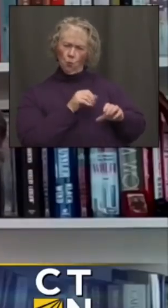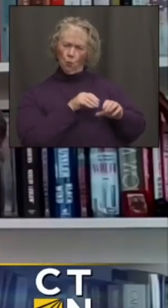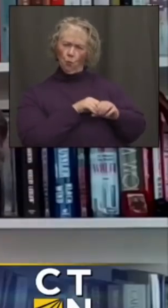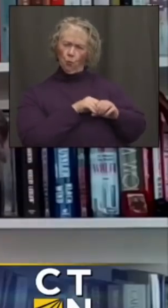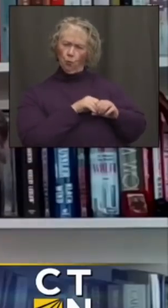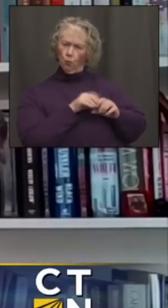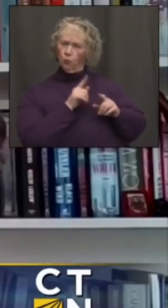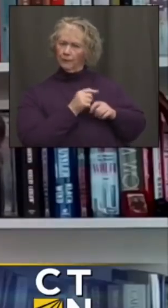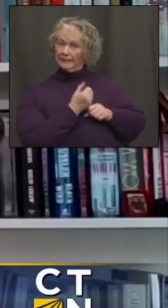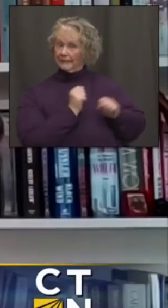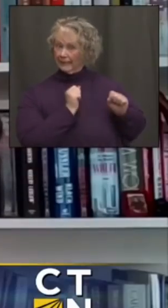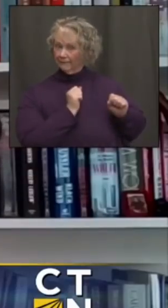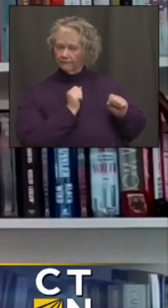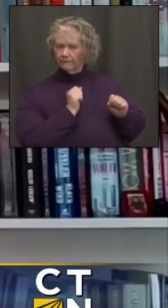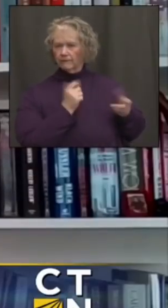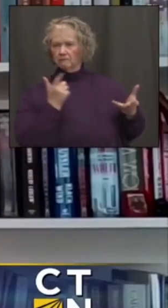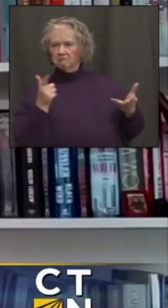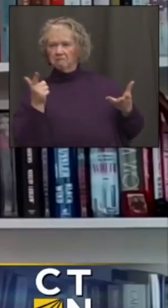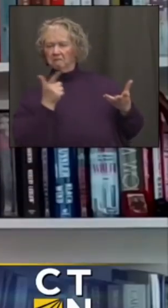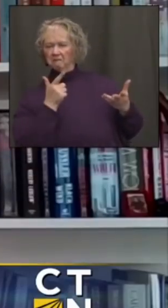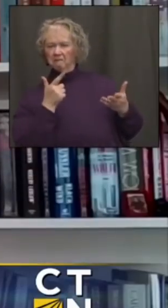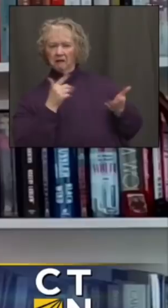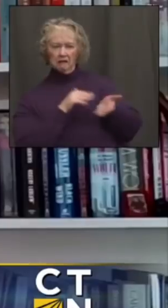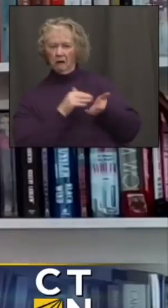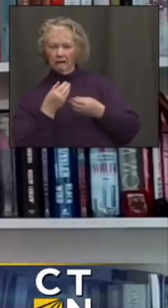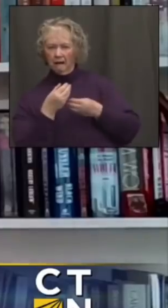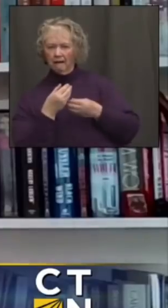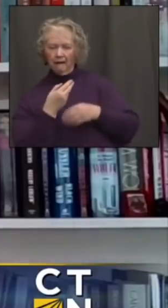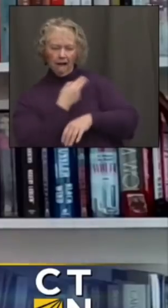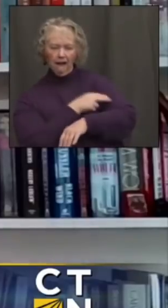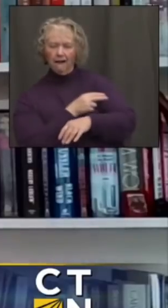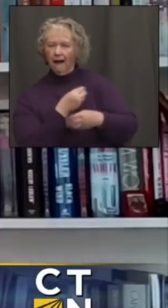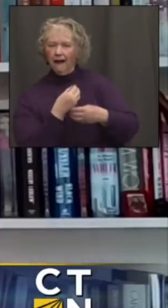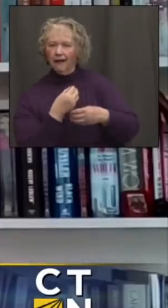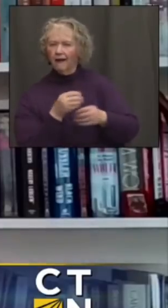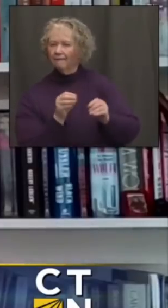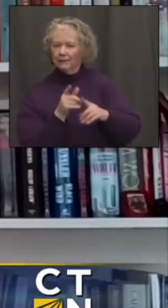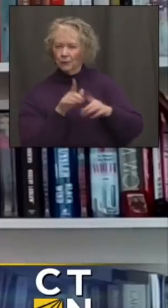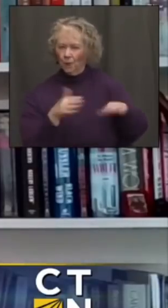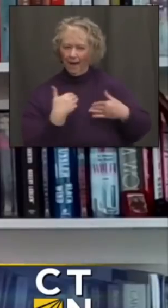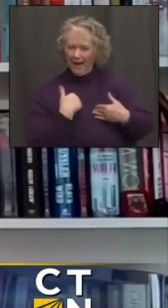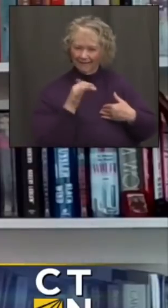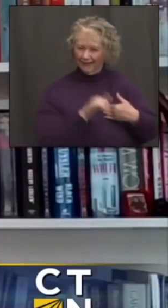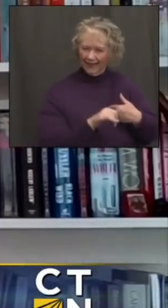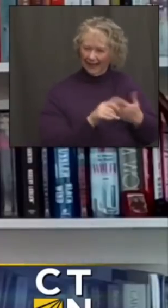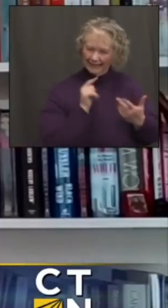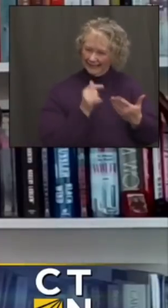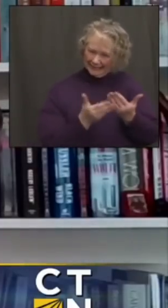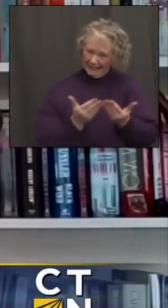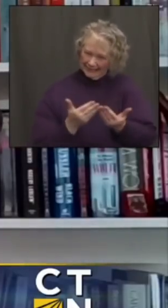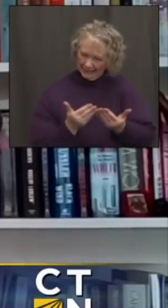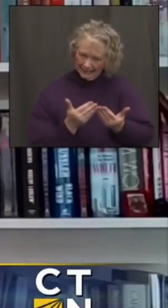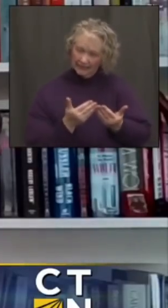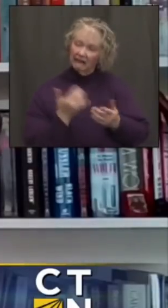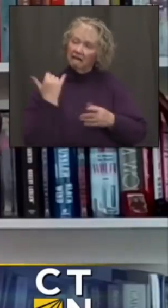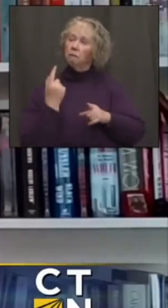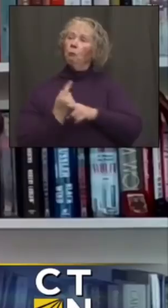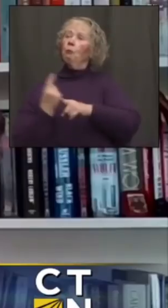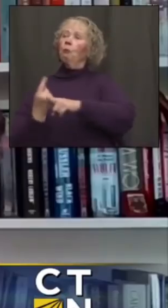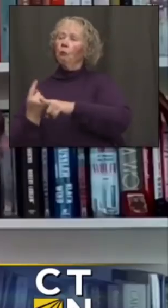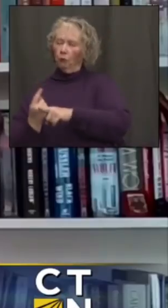Well, there's a couple reasons. One is because the first two vaccines we have pretty tricky storage and handling